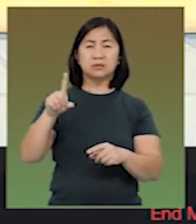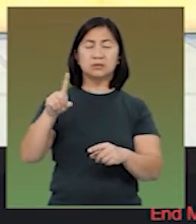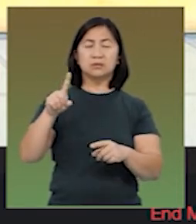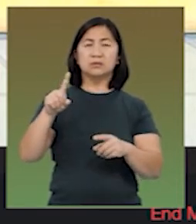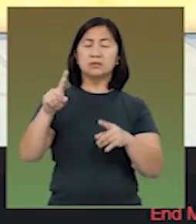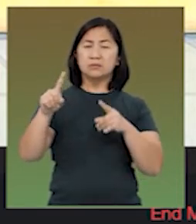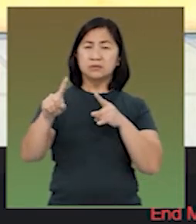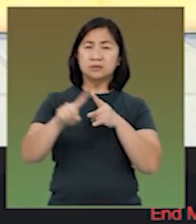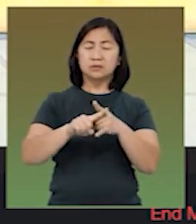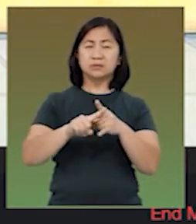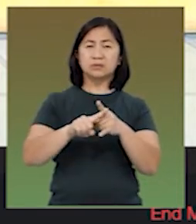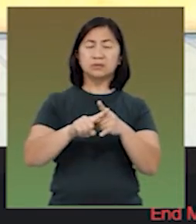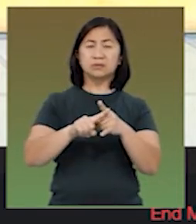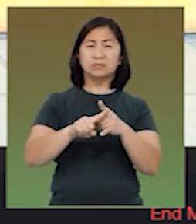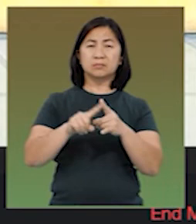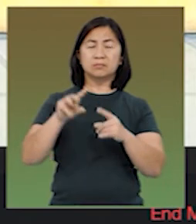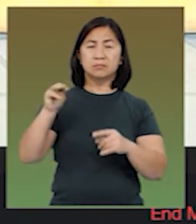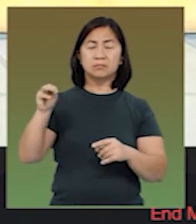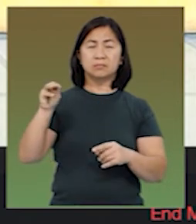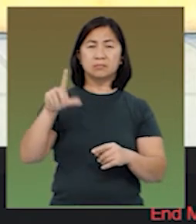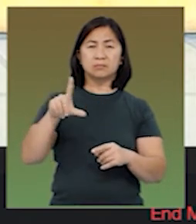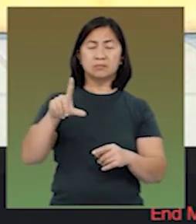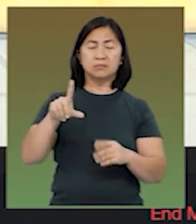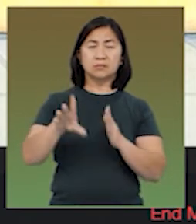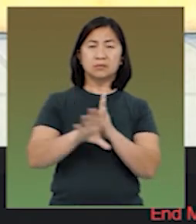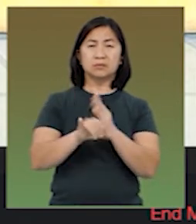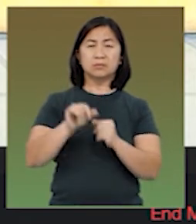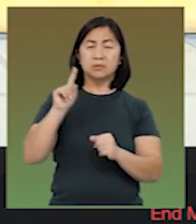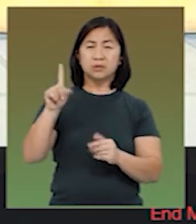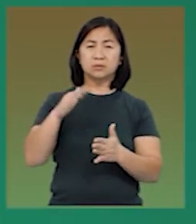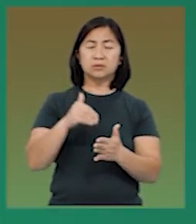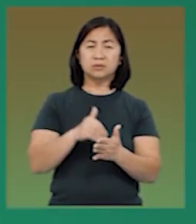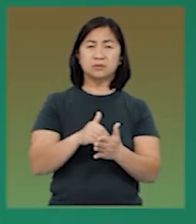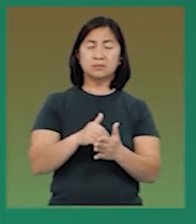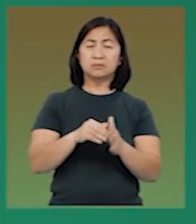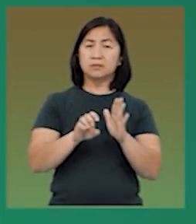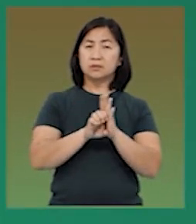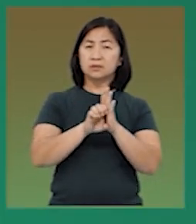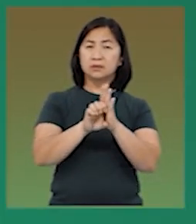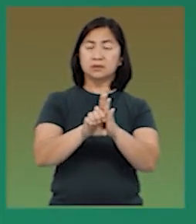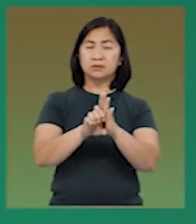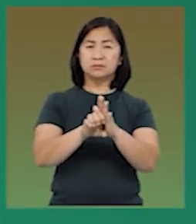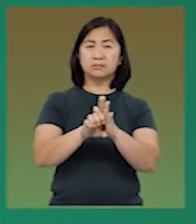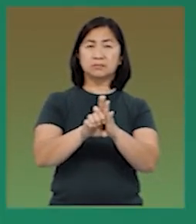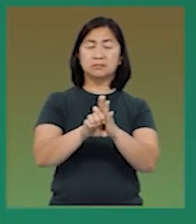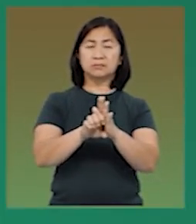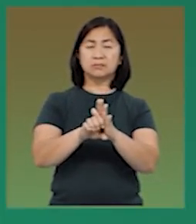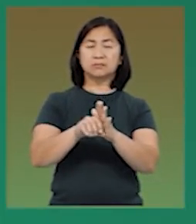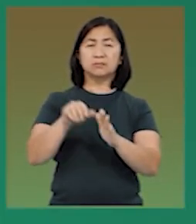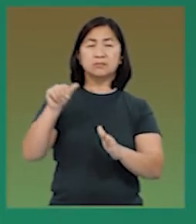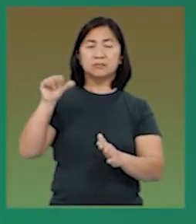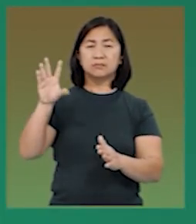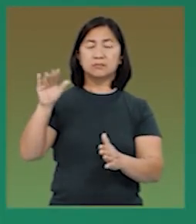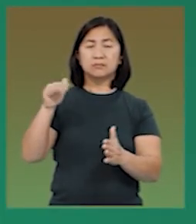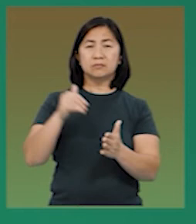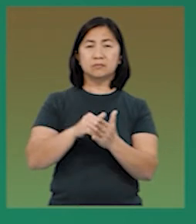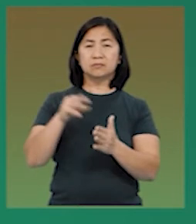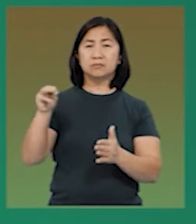liter, divide the number of milliliter by 1,000. Halimbawa,